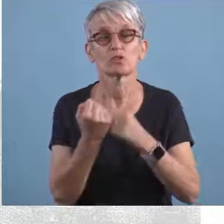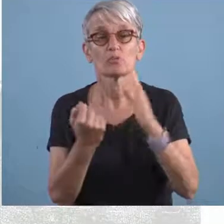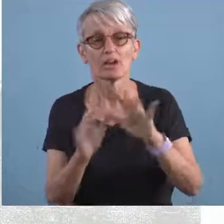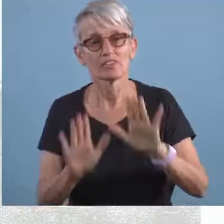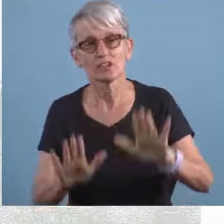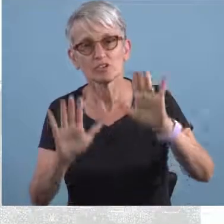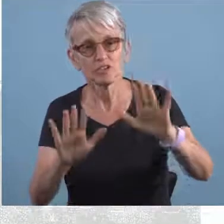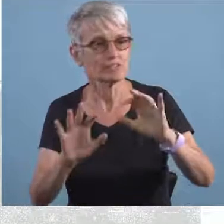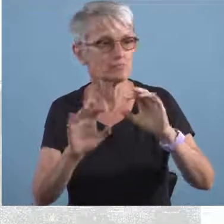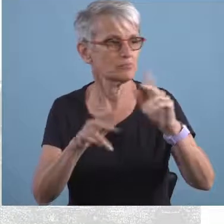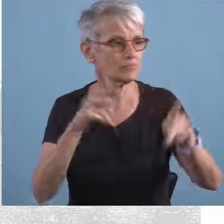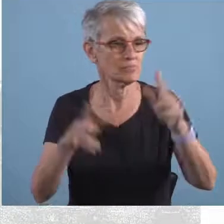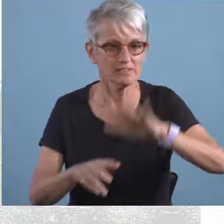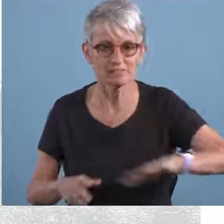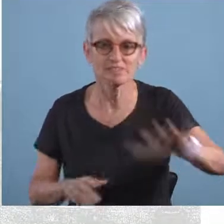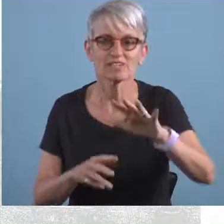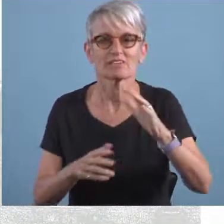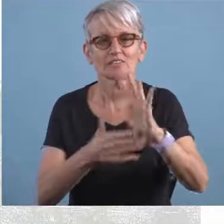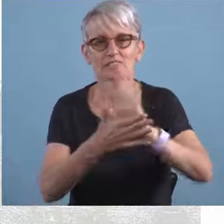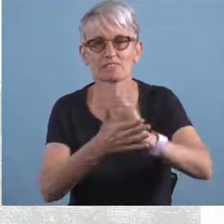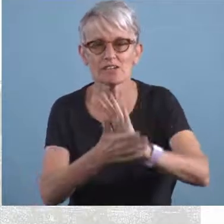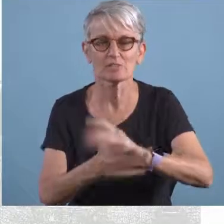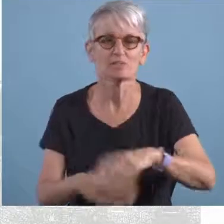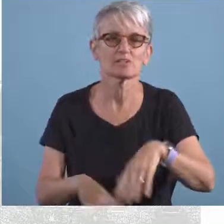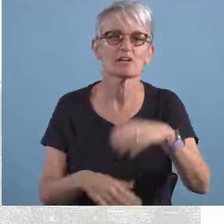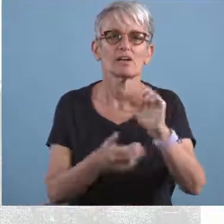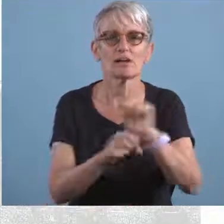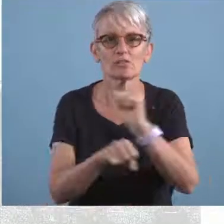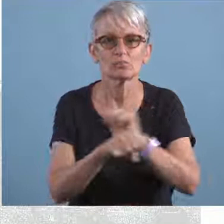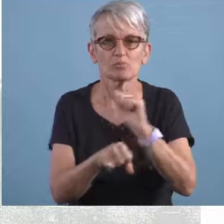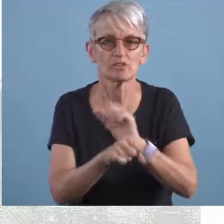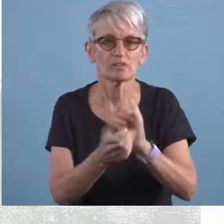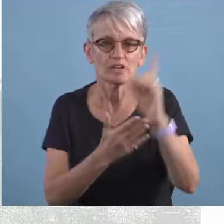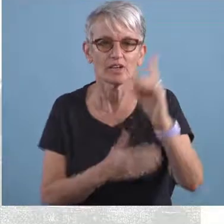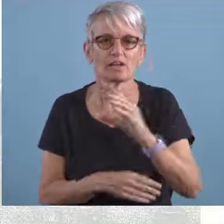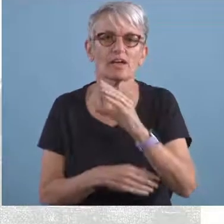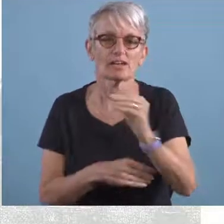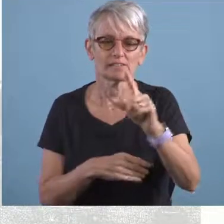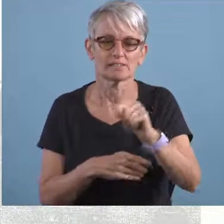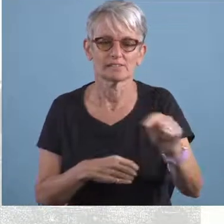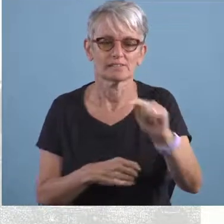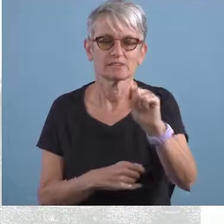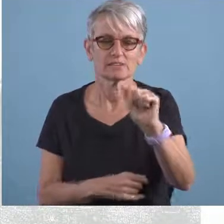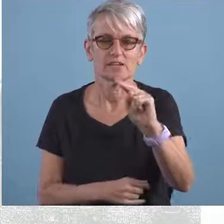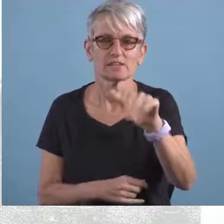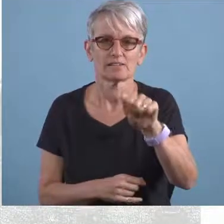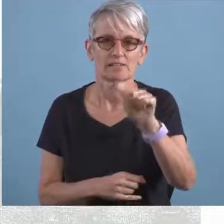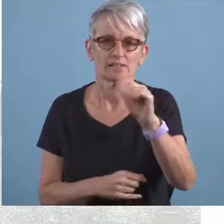of the Film Lab of Alberta Education, WizCap for captioning, and Tanya Adler for ASL